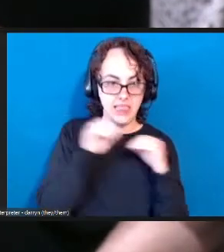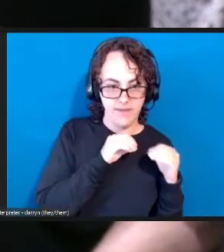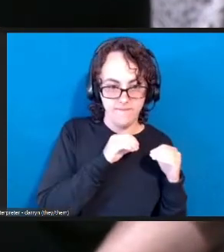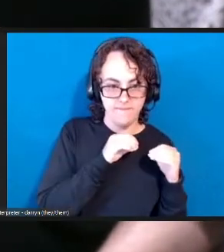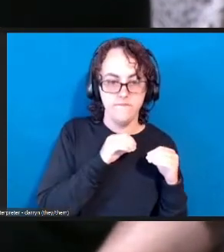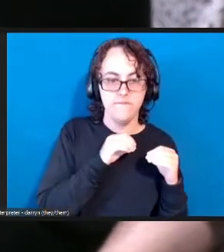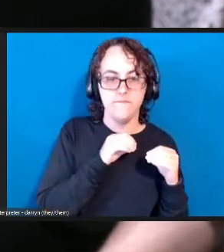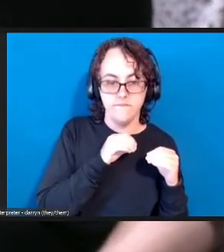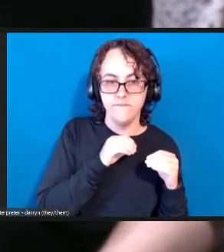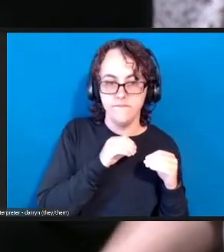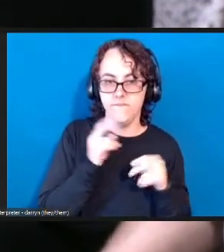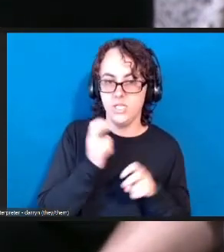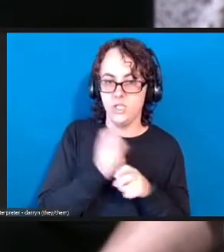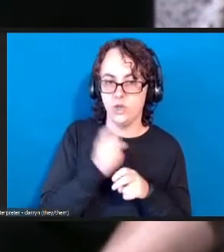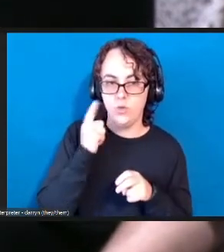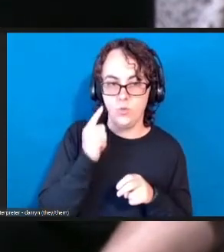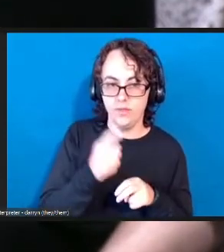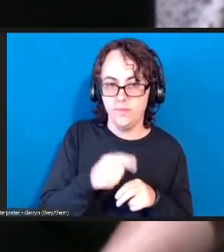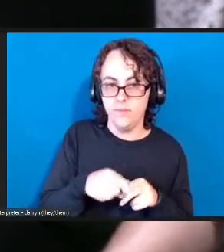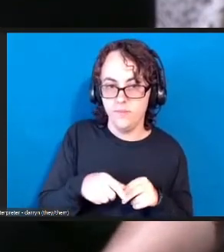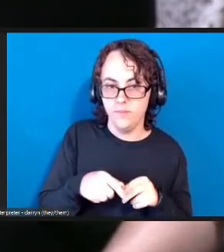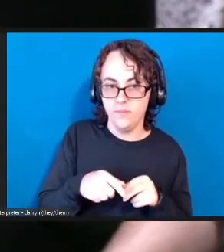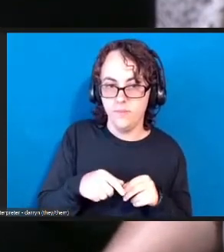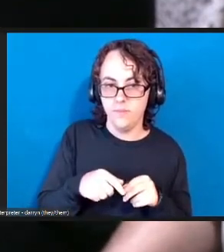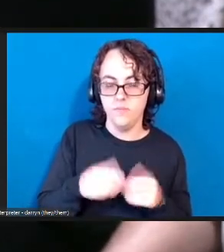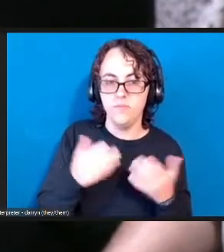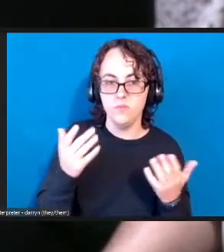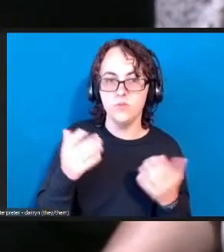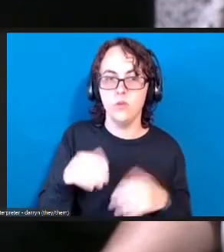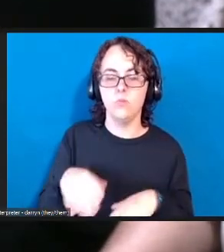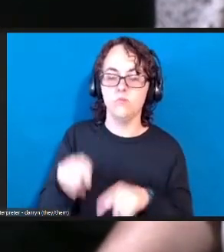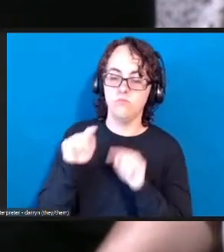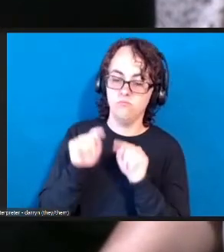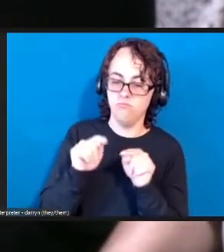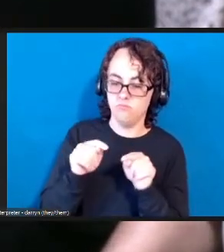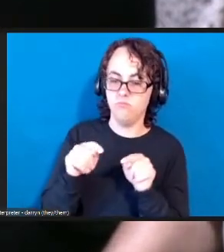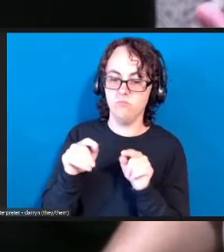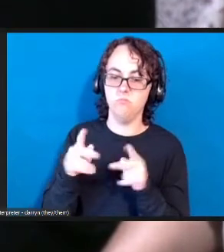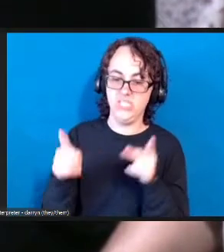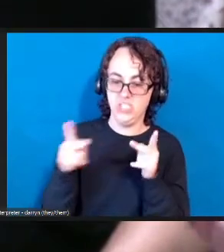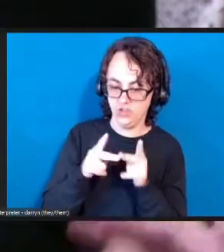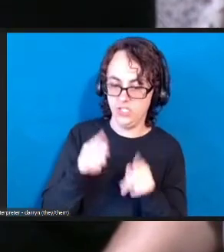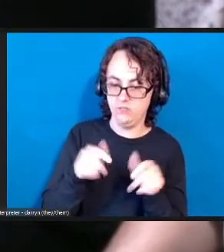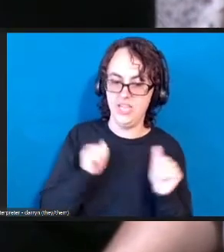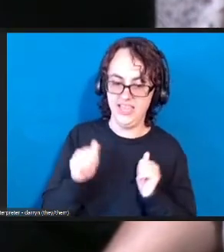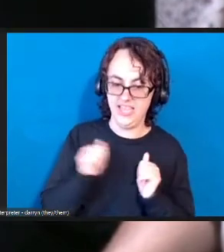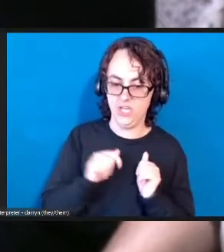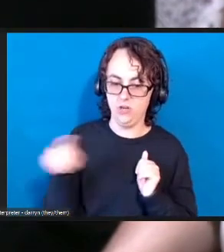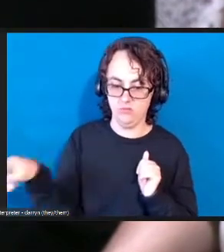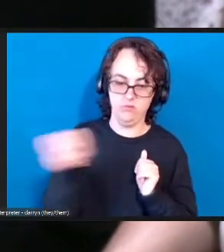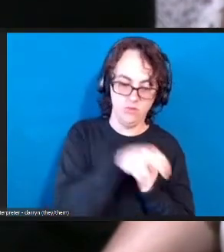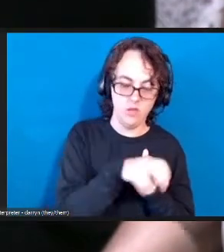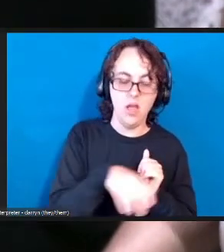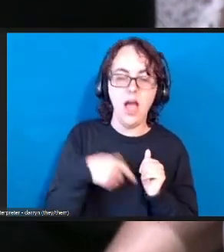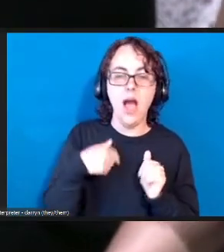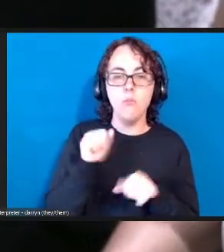youth arts organization working primarily in theater there. I'm working now as the